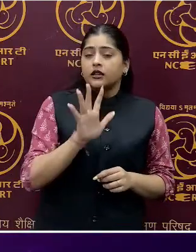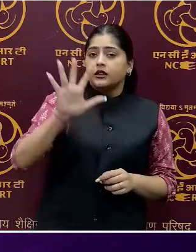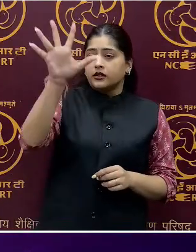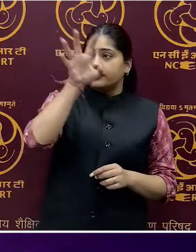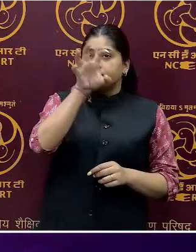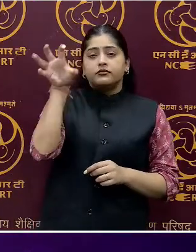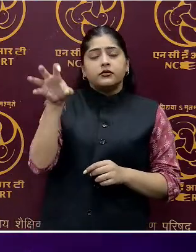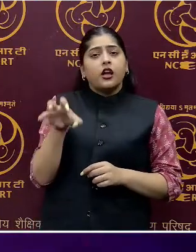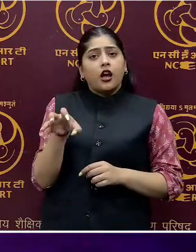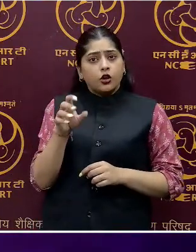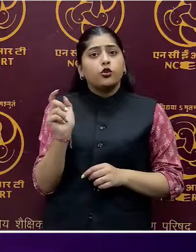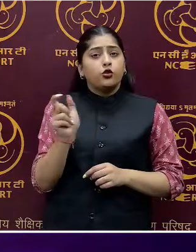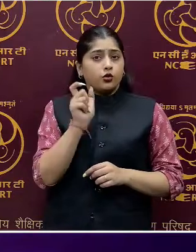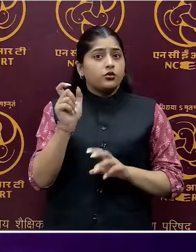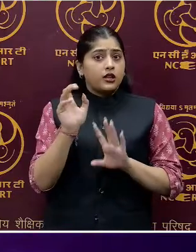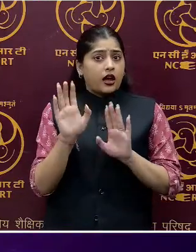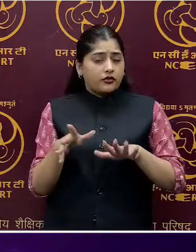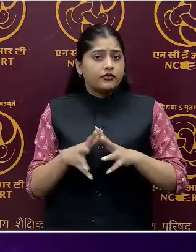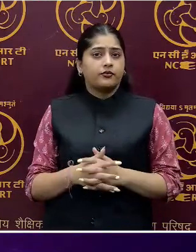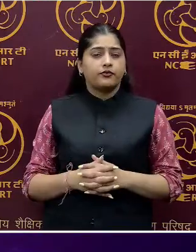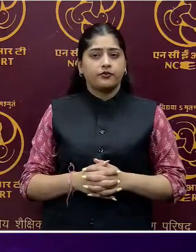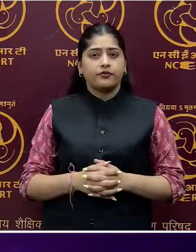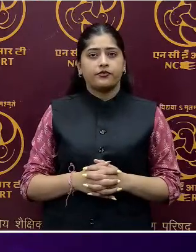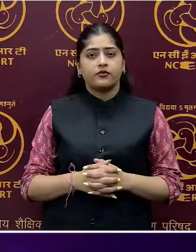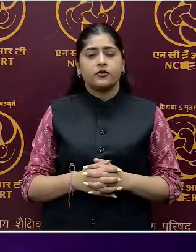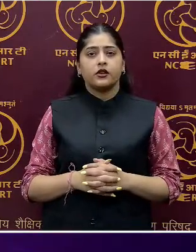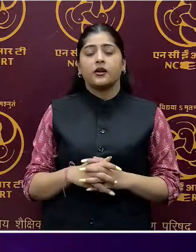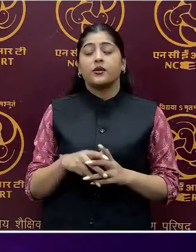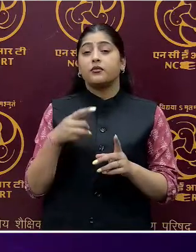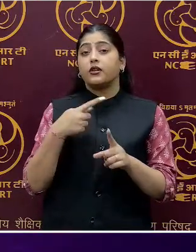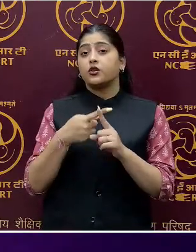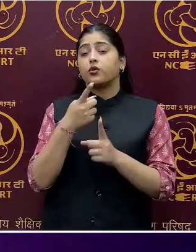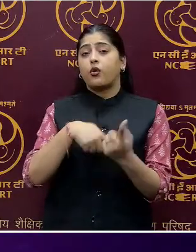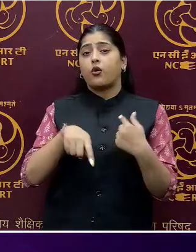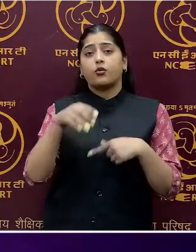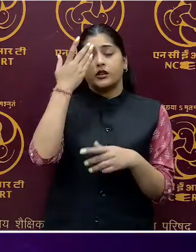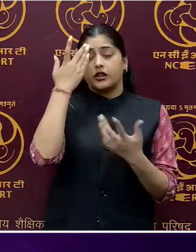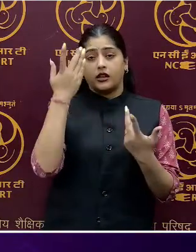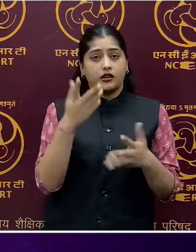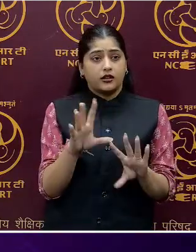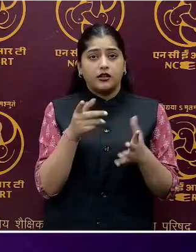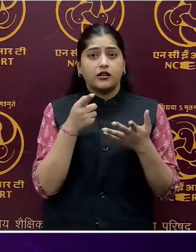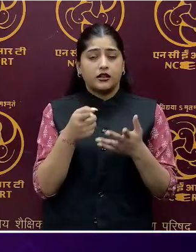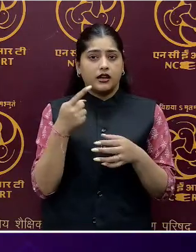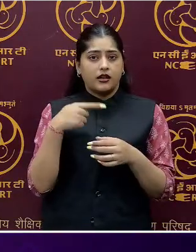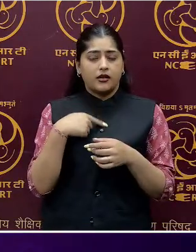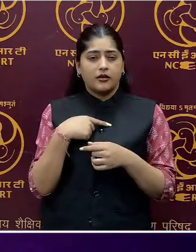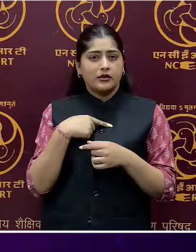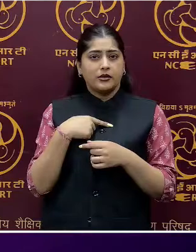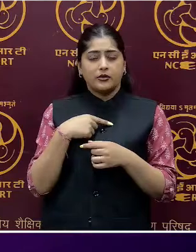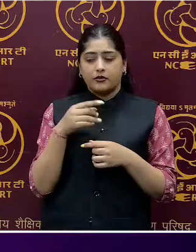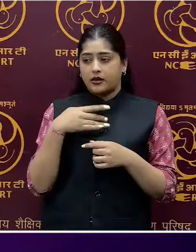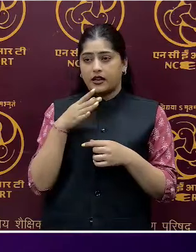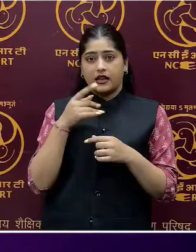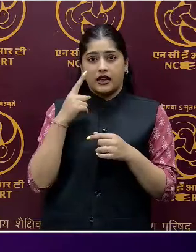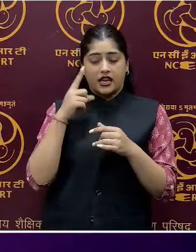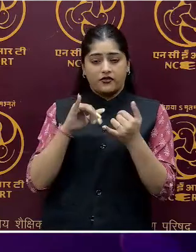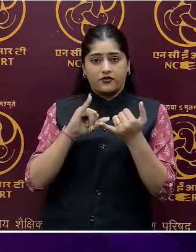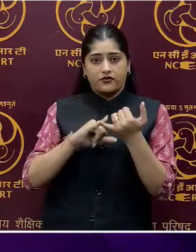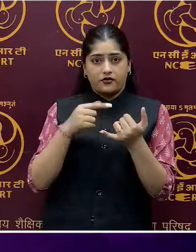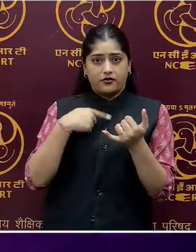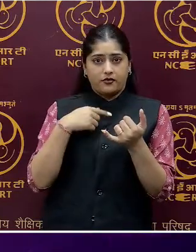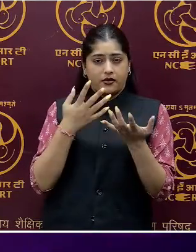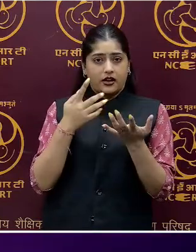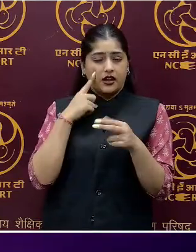us know which part is that. And you won't believe, these days also whenever I'm visiting any South Indian restaurant,